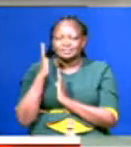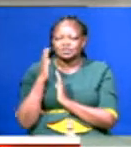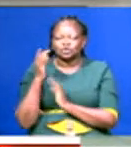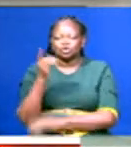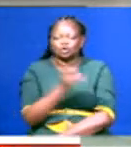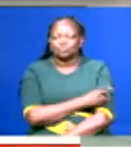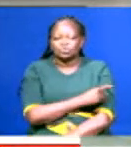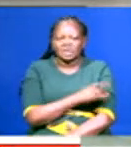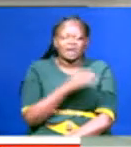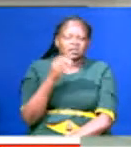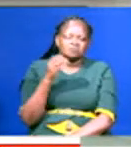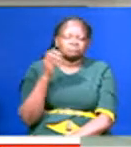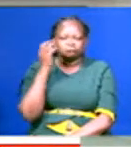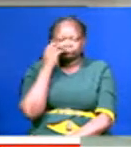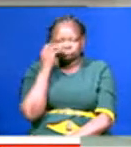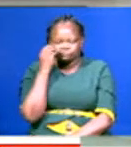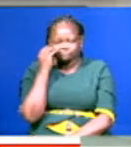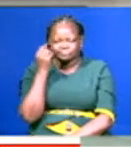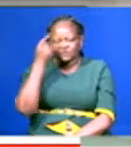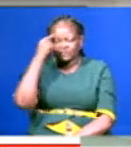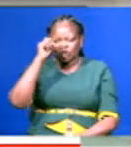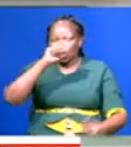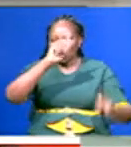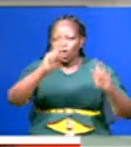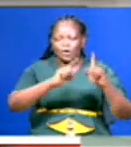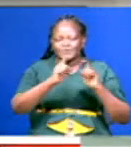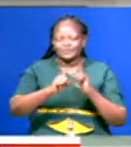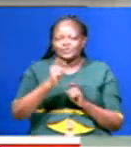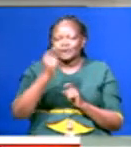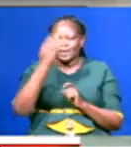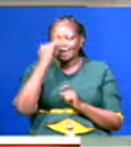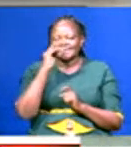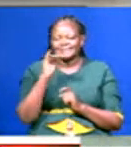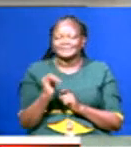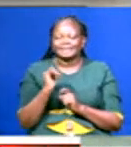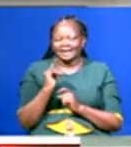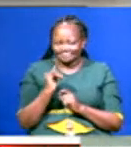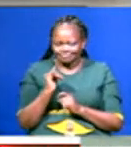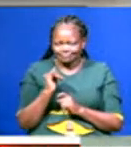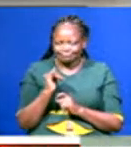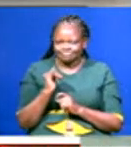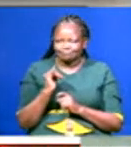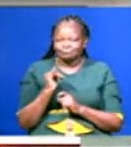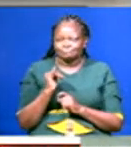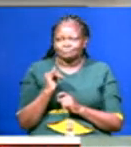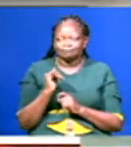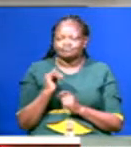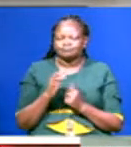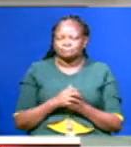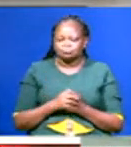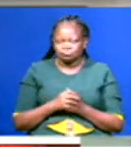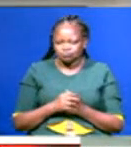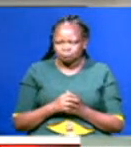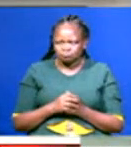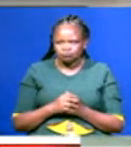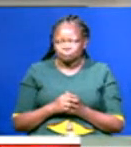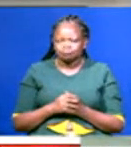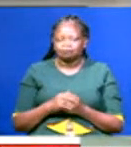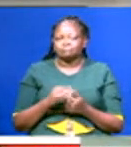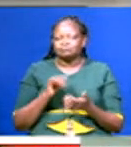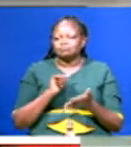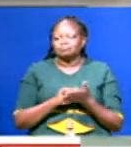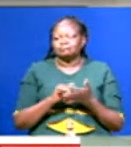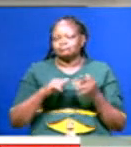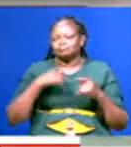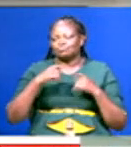Fred Matiang'i, for questioning by detectives at the Directorate of Criminal Investigations. That process taking around